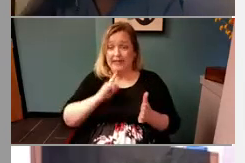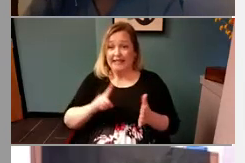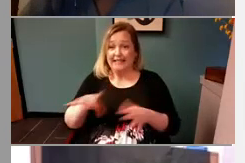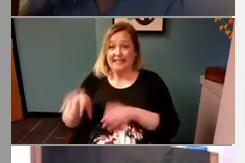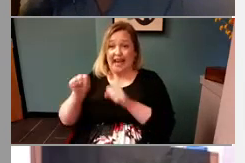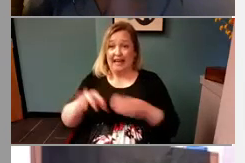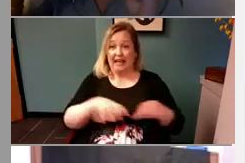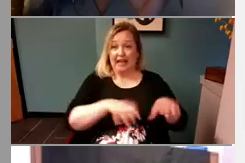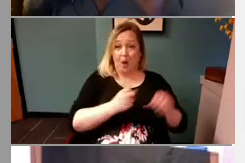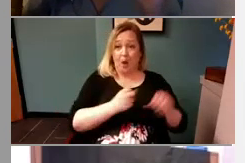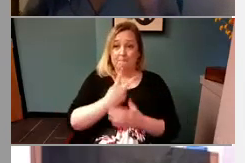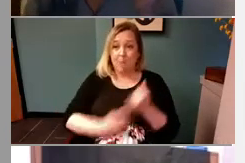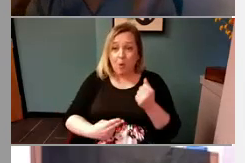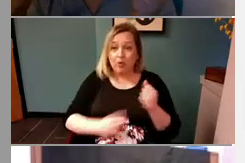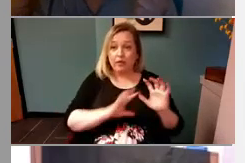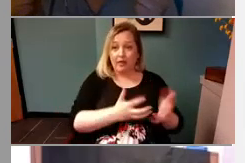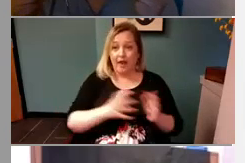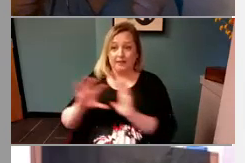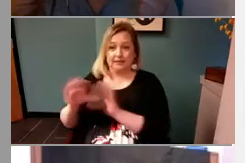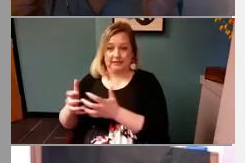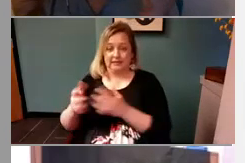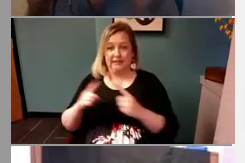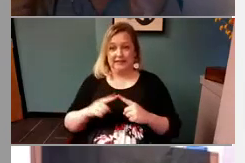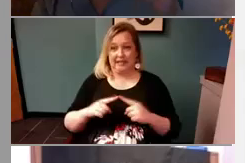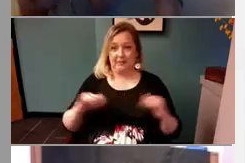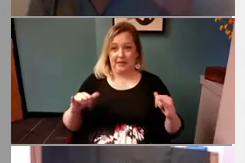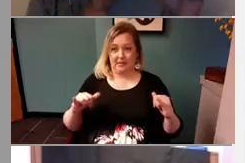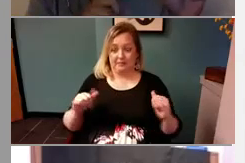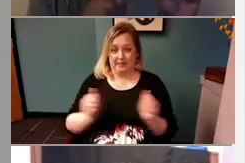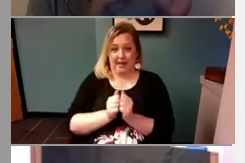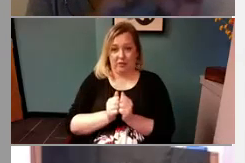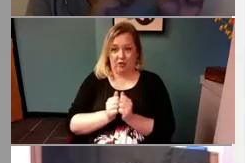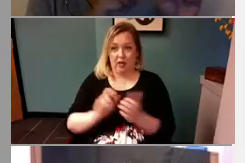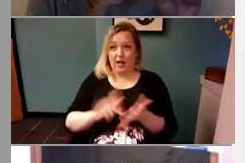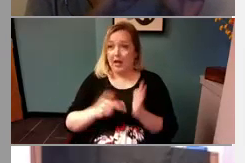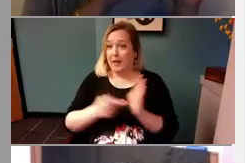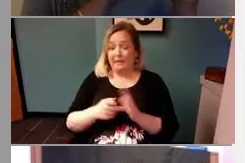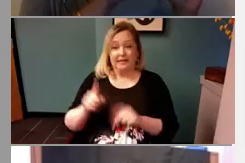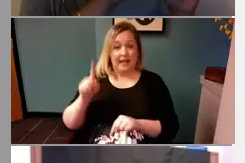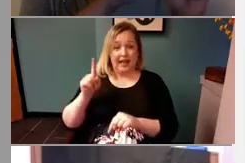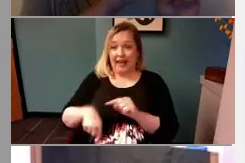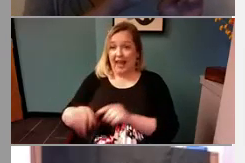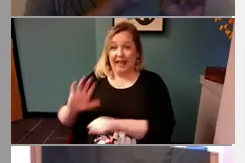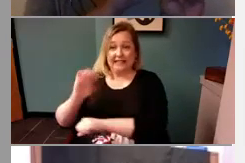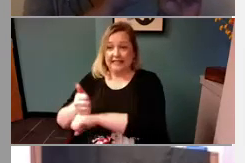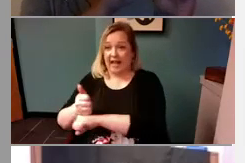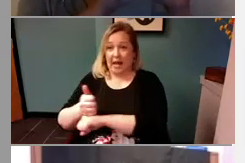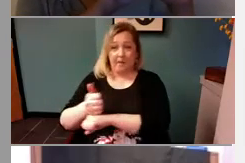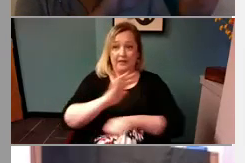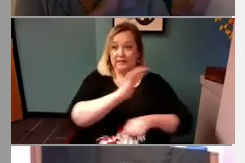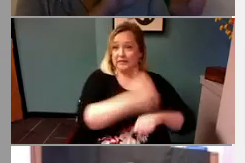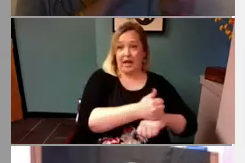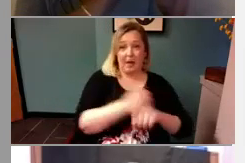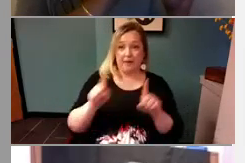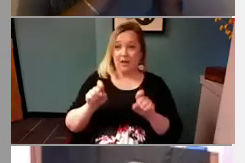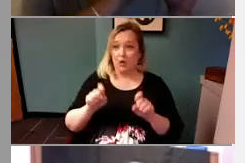classes together. And that means that we cannot assign the same time slot for both of those classes because